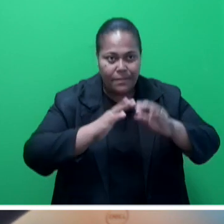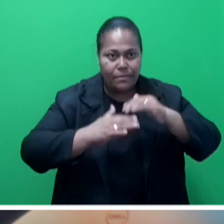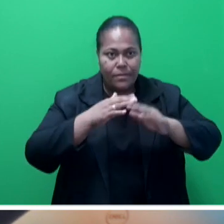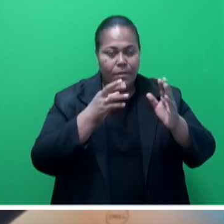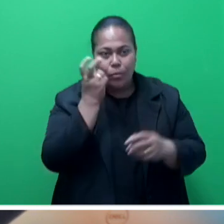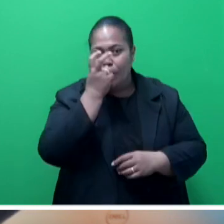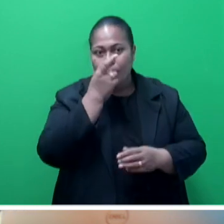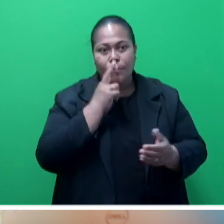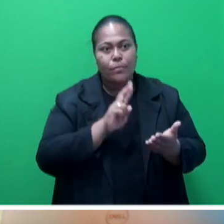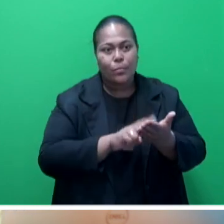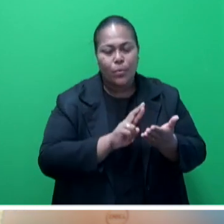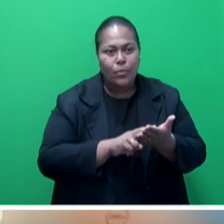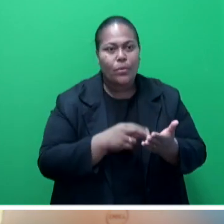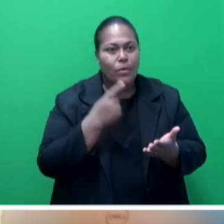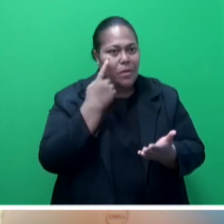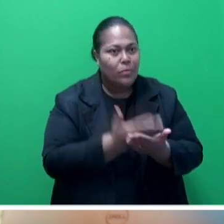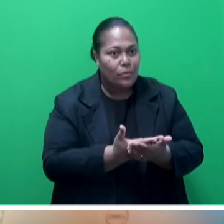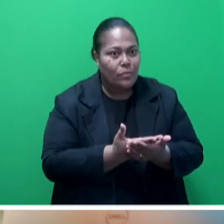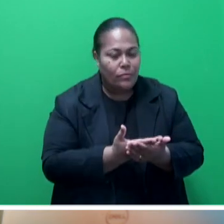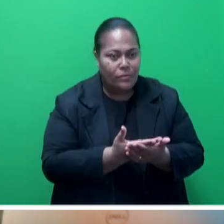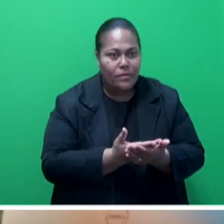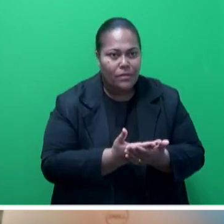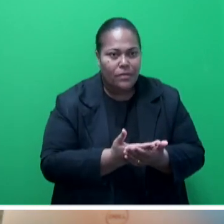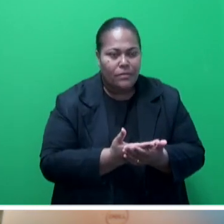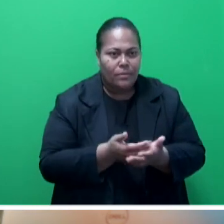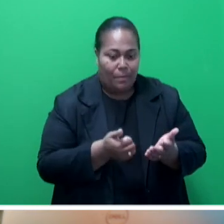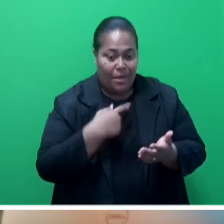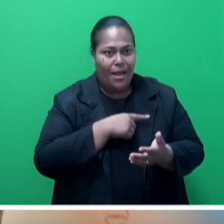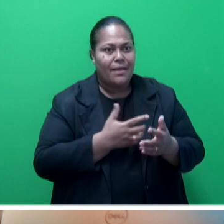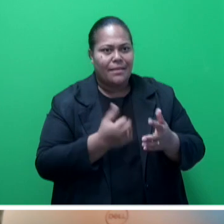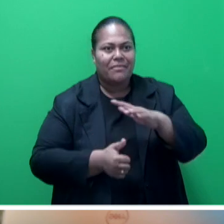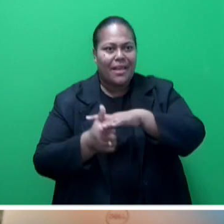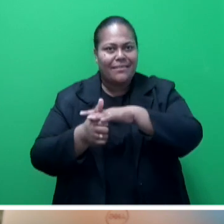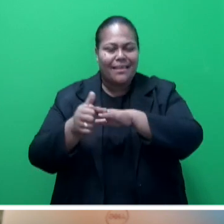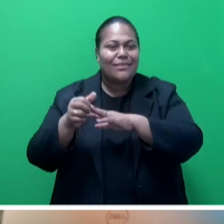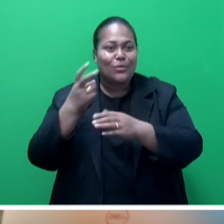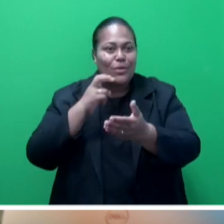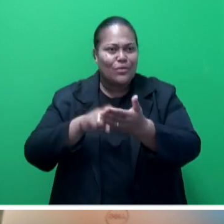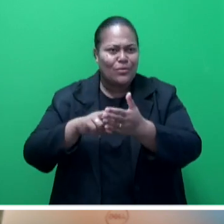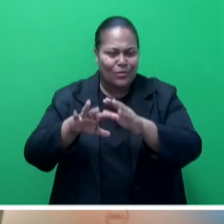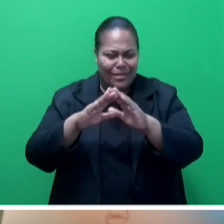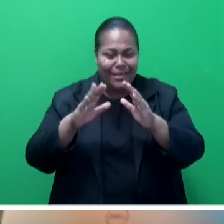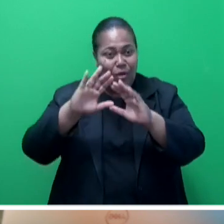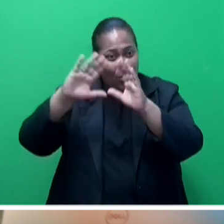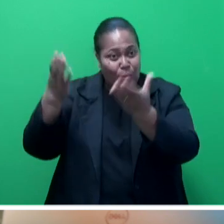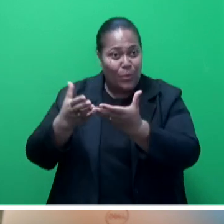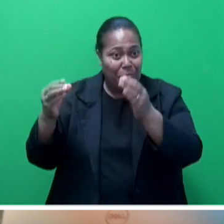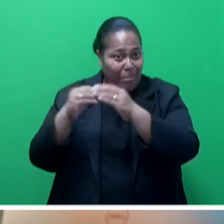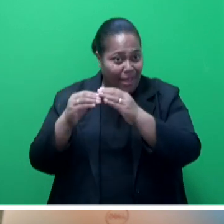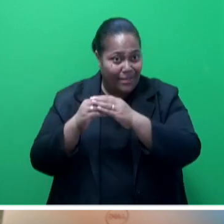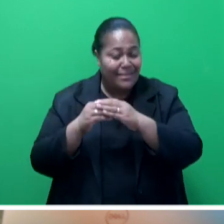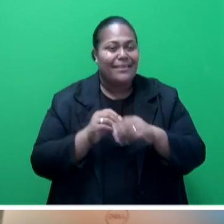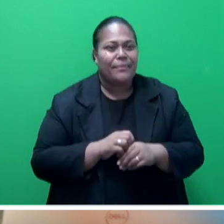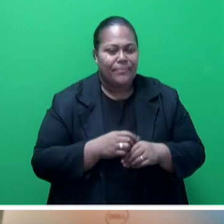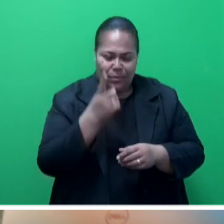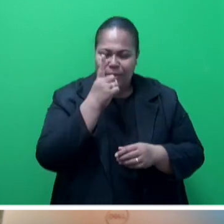reporting and verification, access to the central registry housed in the World Bank, certification of the carbon credits by the Forest